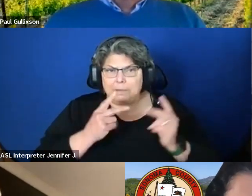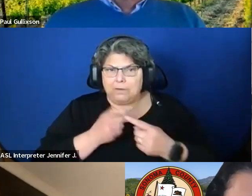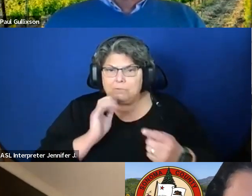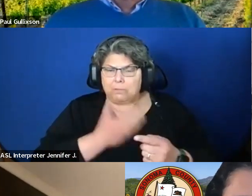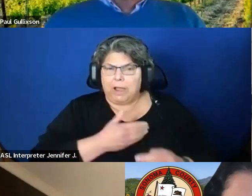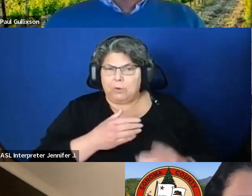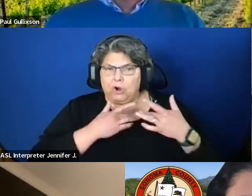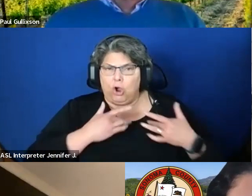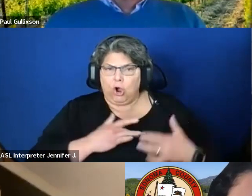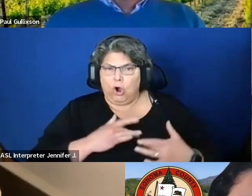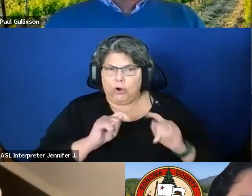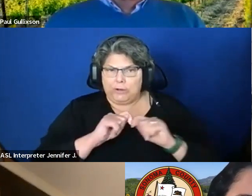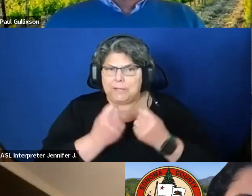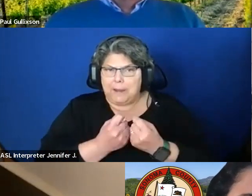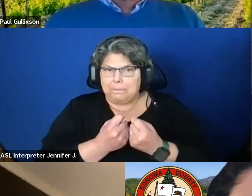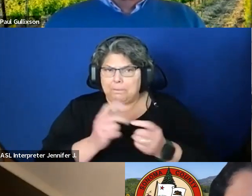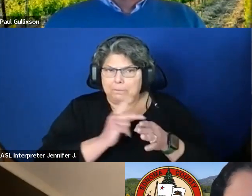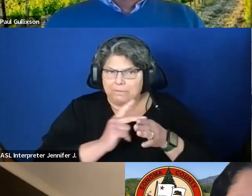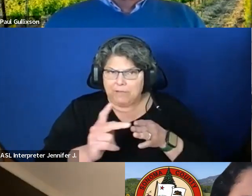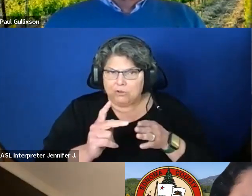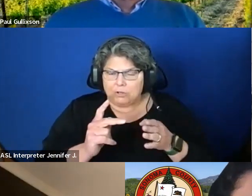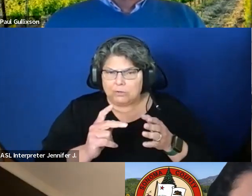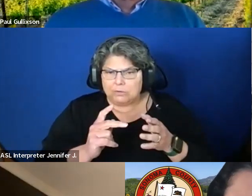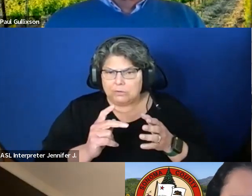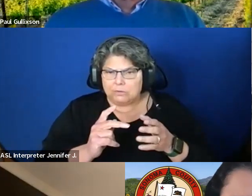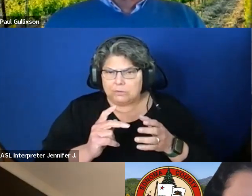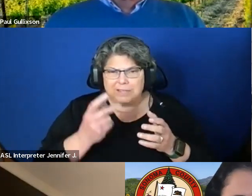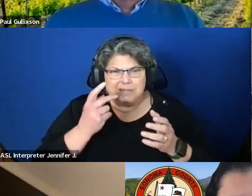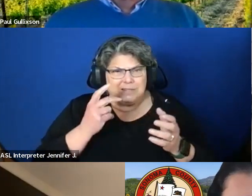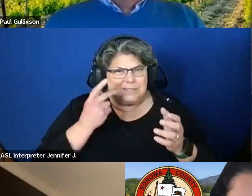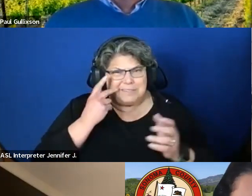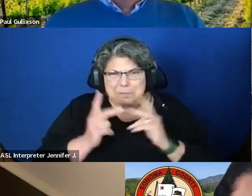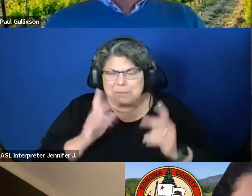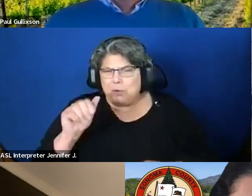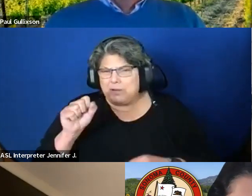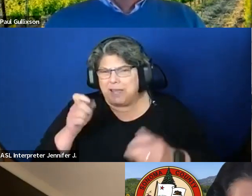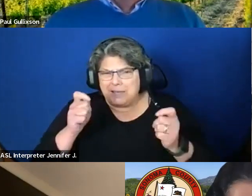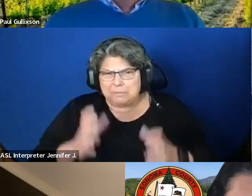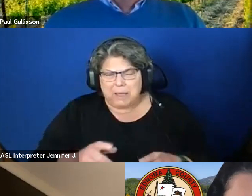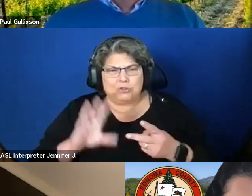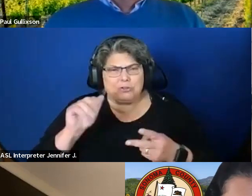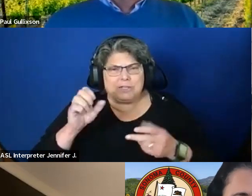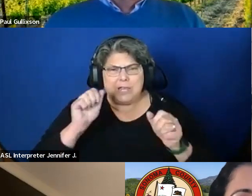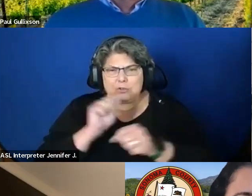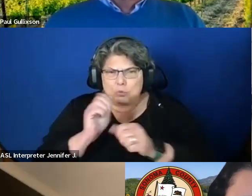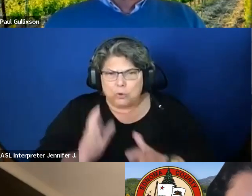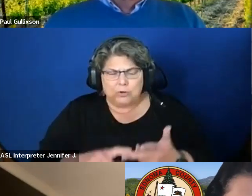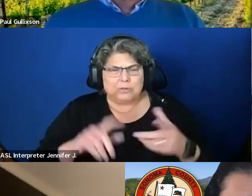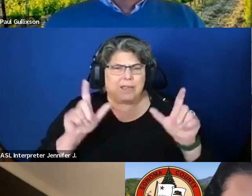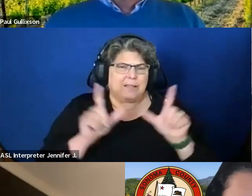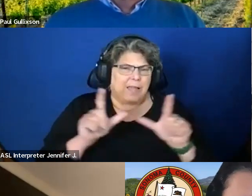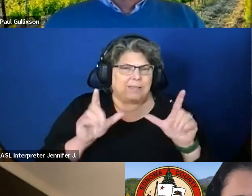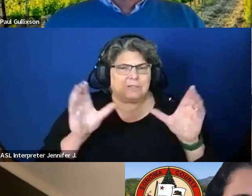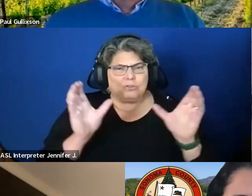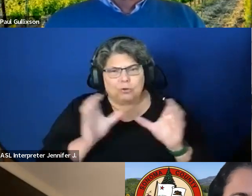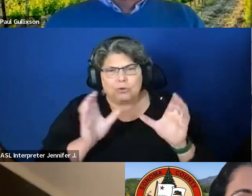HEART team, professionals, same people who are caseworkers, case managers, as well as licensed certified